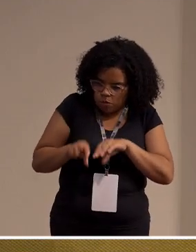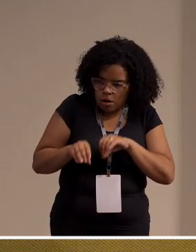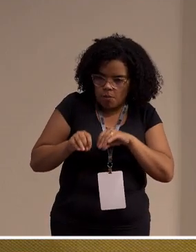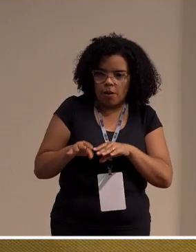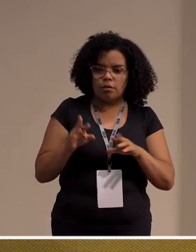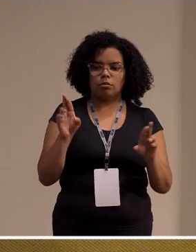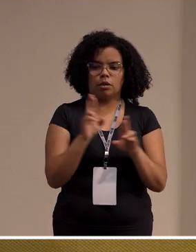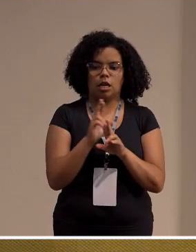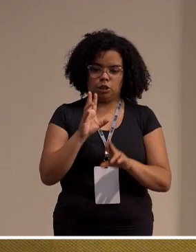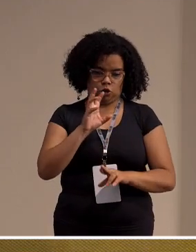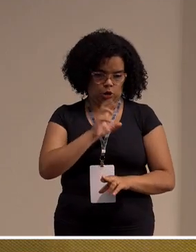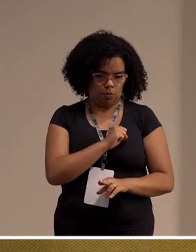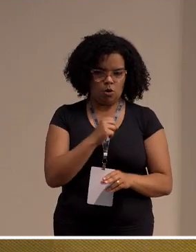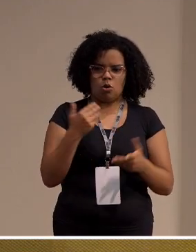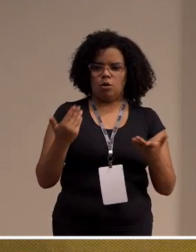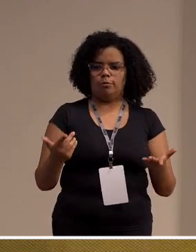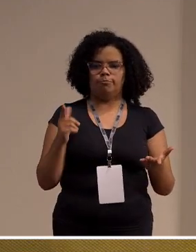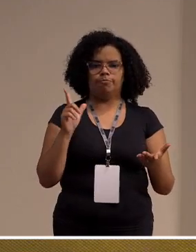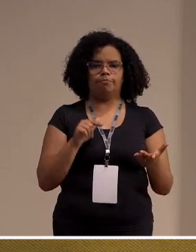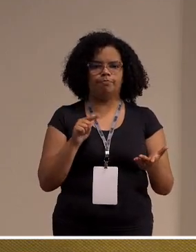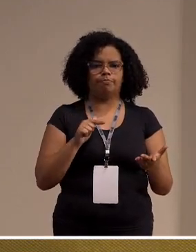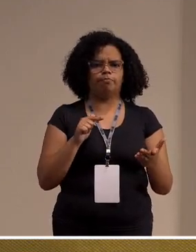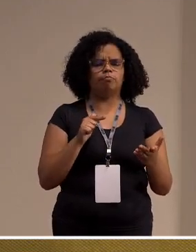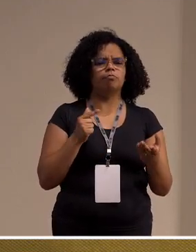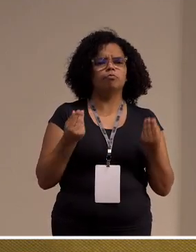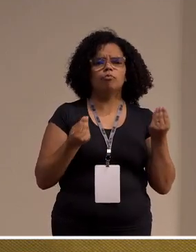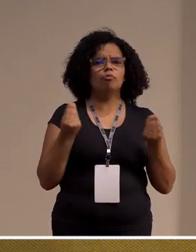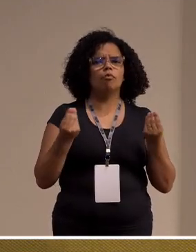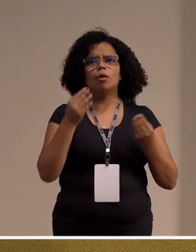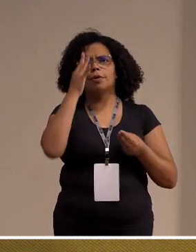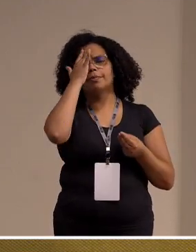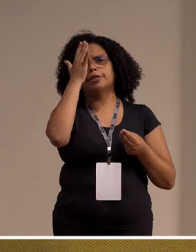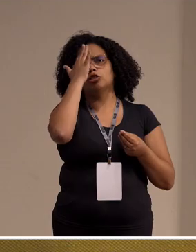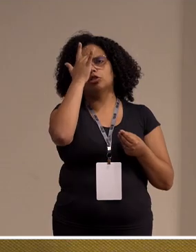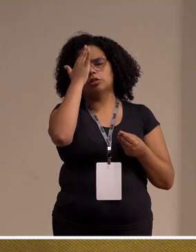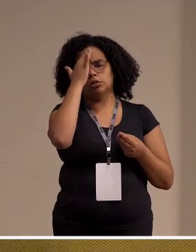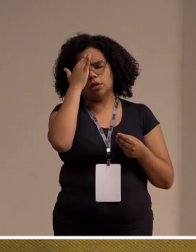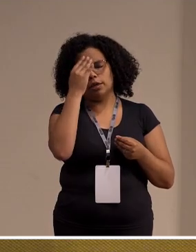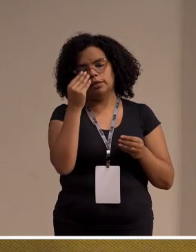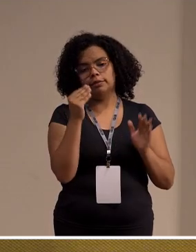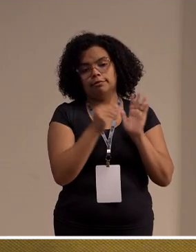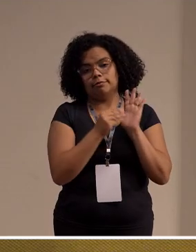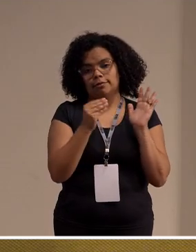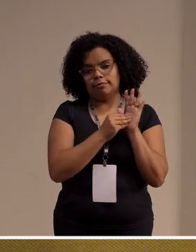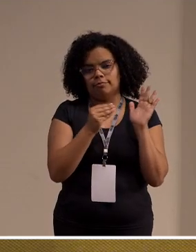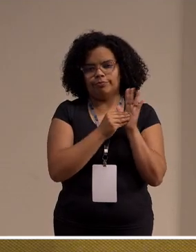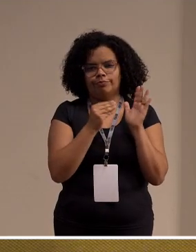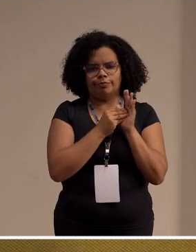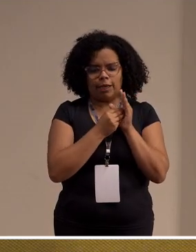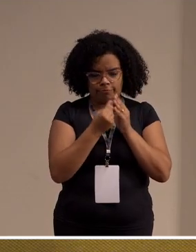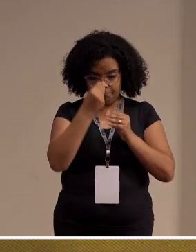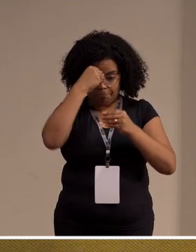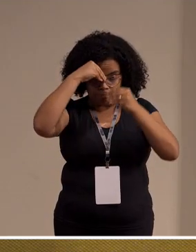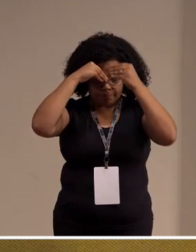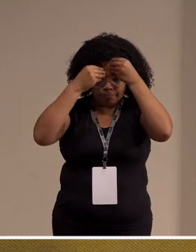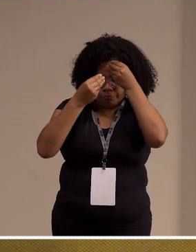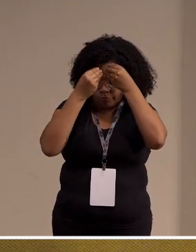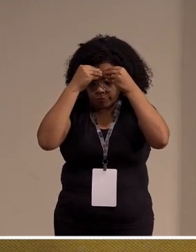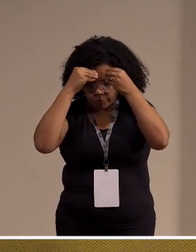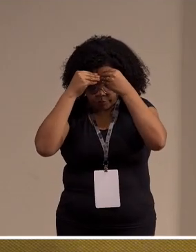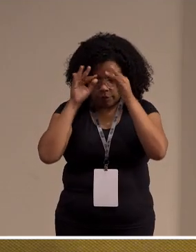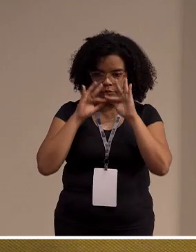together? And so I began to imagine that. I tried to fill in the gaps in my own family history through a work of imagination.